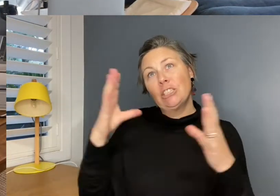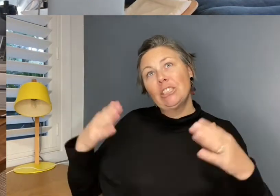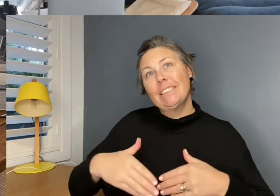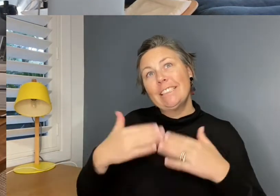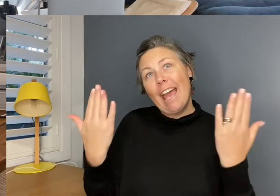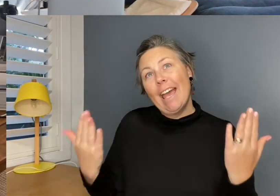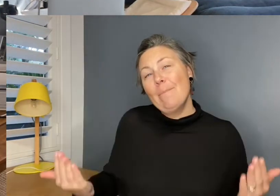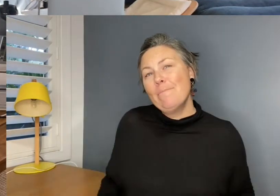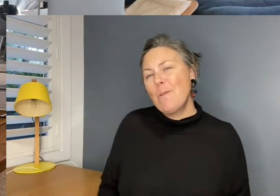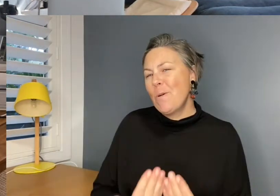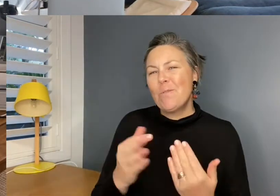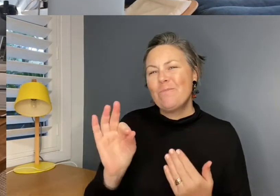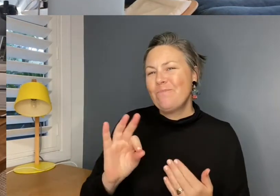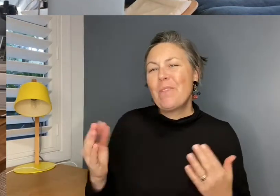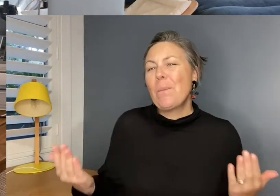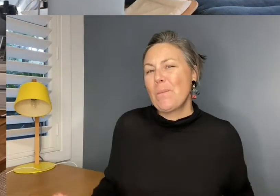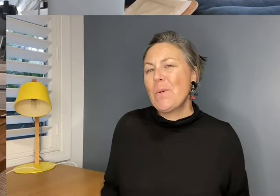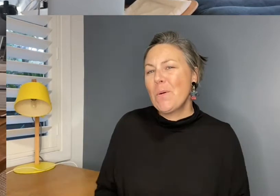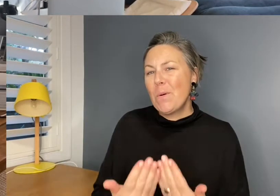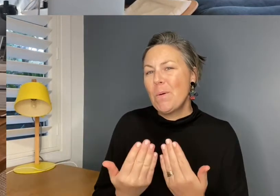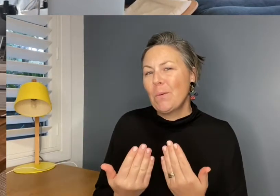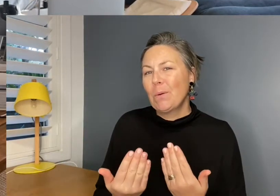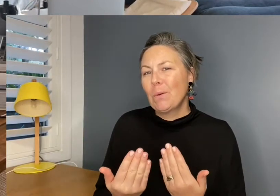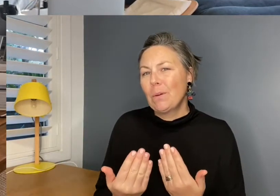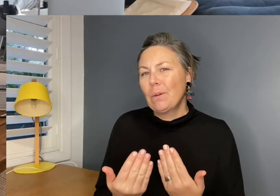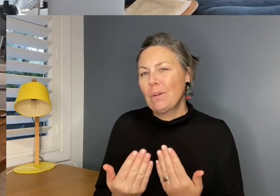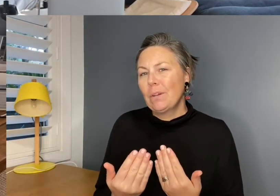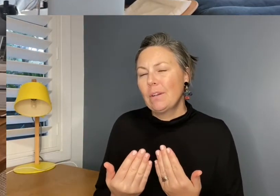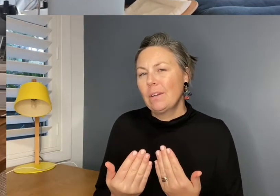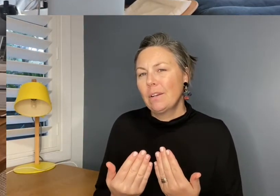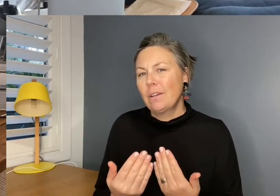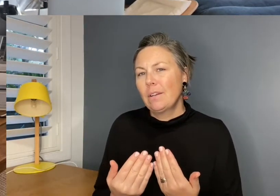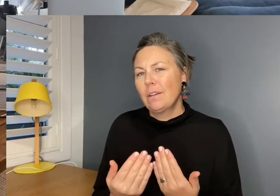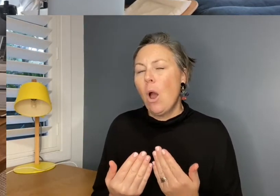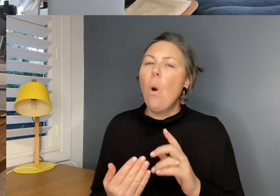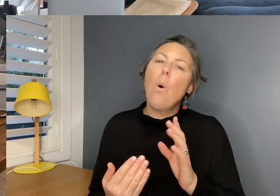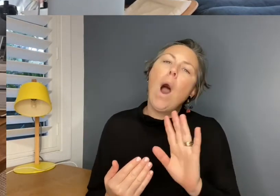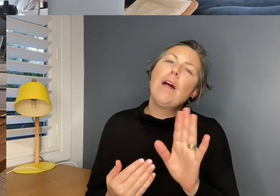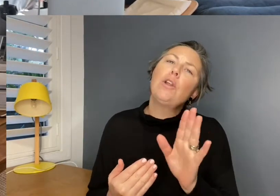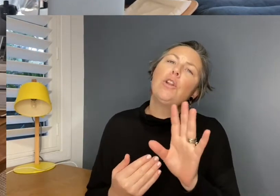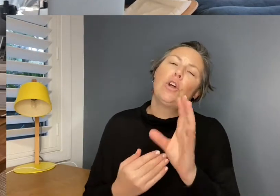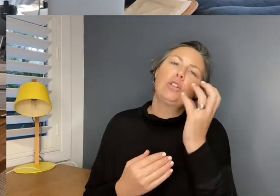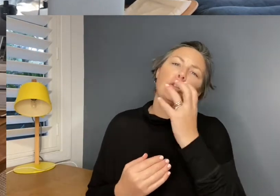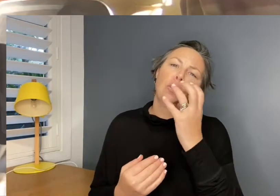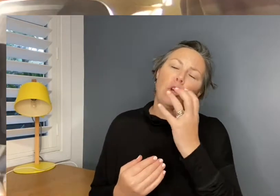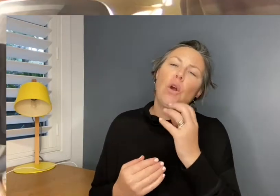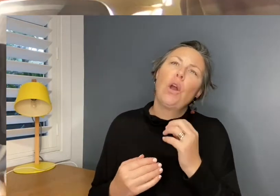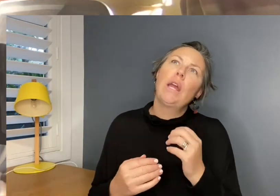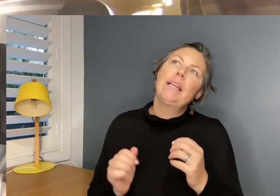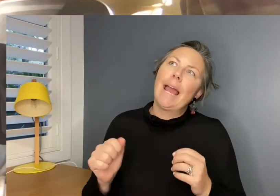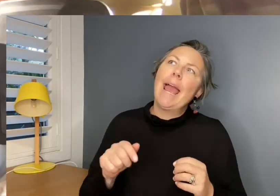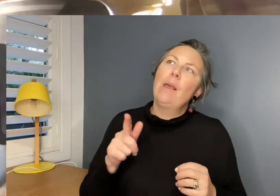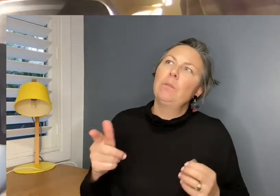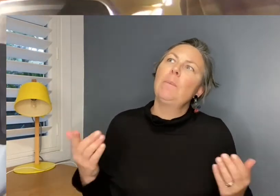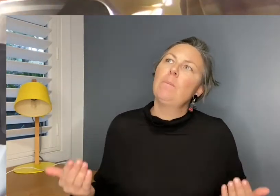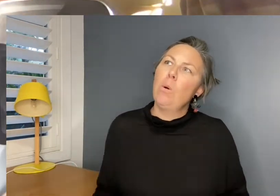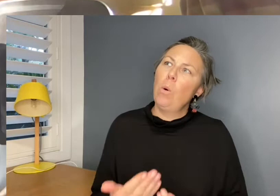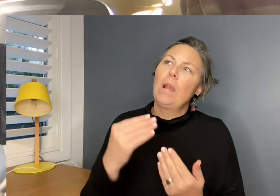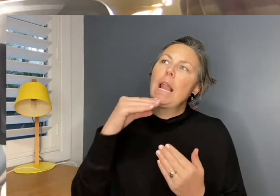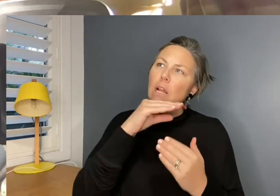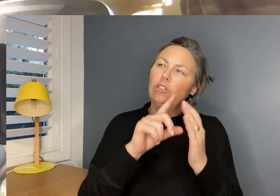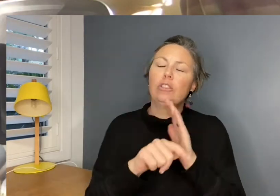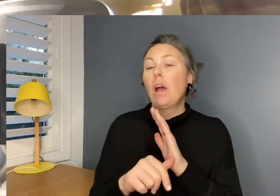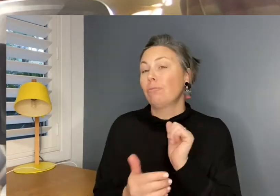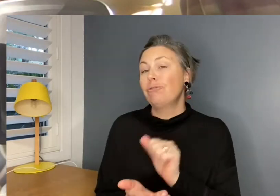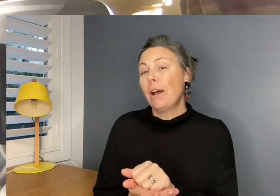in the middle of the night, and I did picture it to be during the day, and he was born at lunchtime. Yay. Actually, so yeah, I hadn't thought about it like